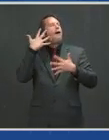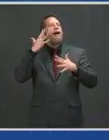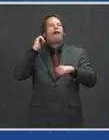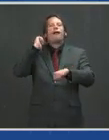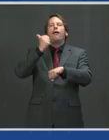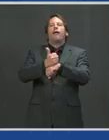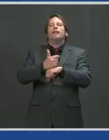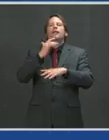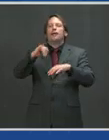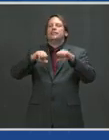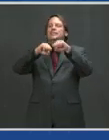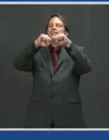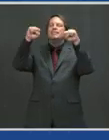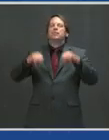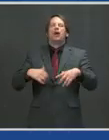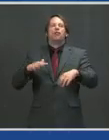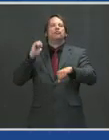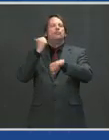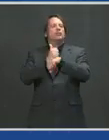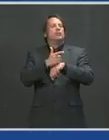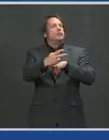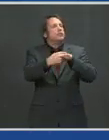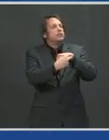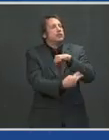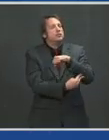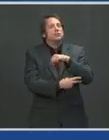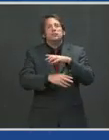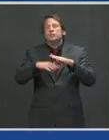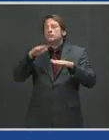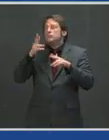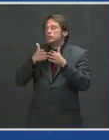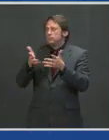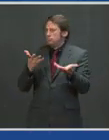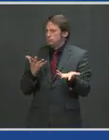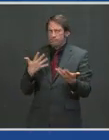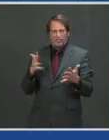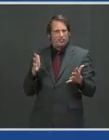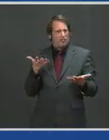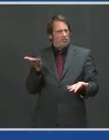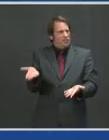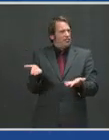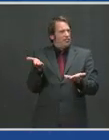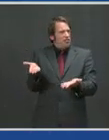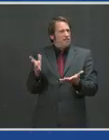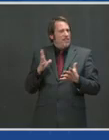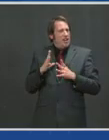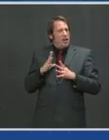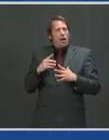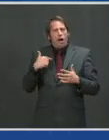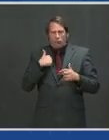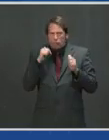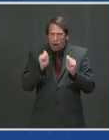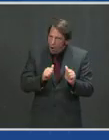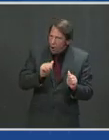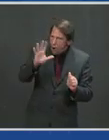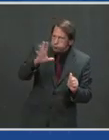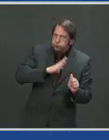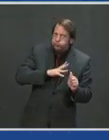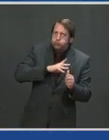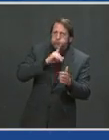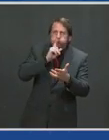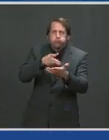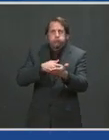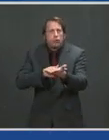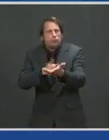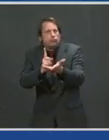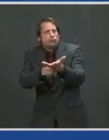the roads and the highways that exist and the bridges. I'm happy to have that debate. But I want to tell you my